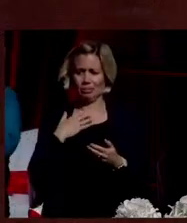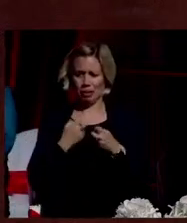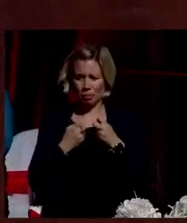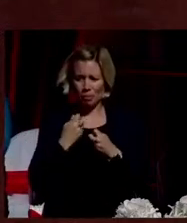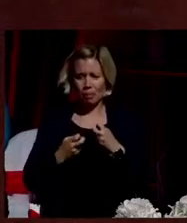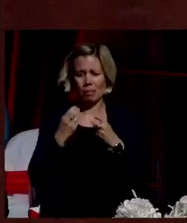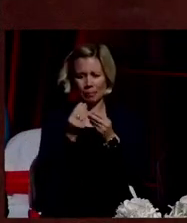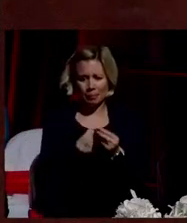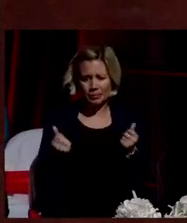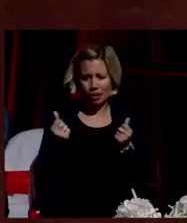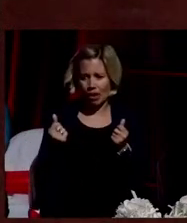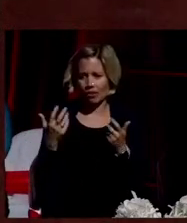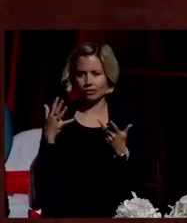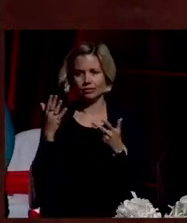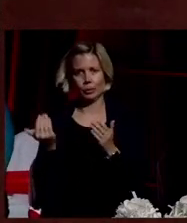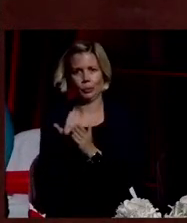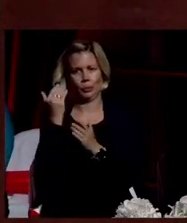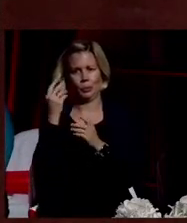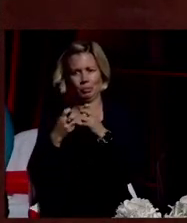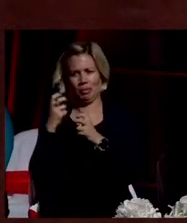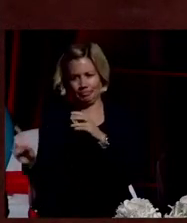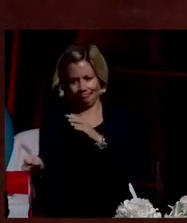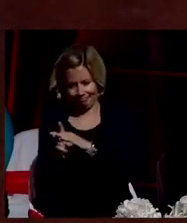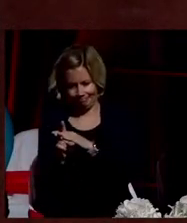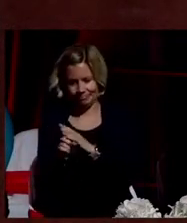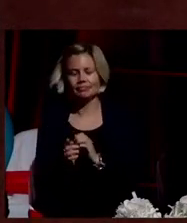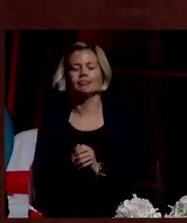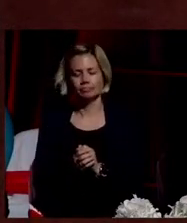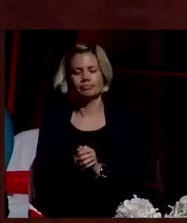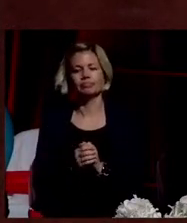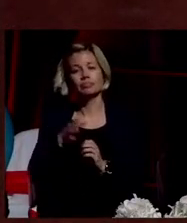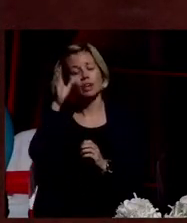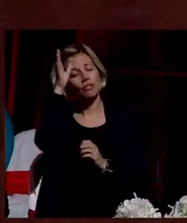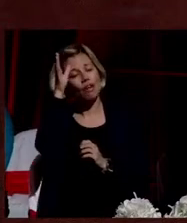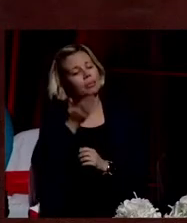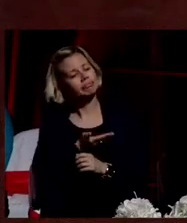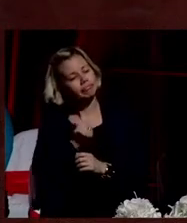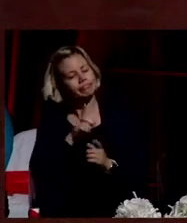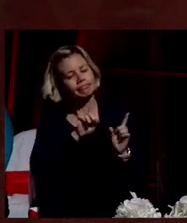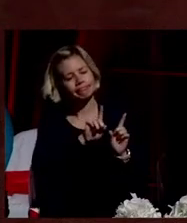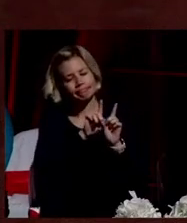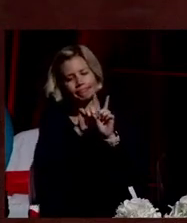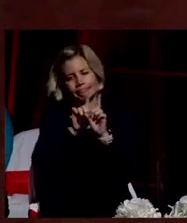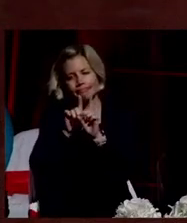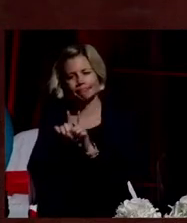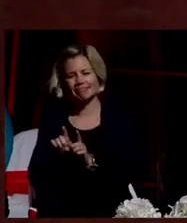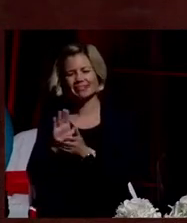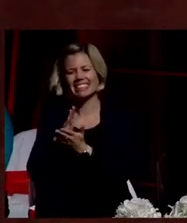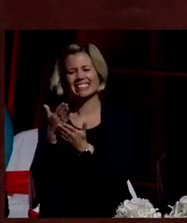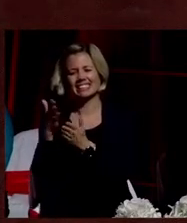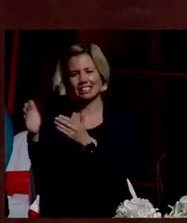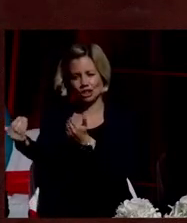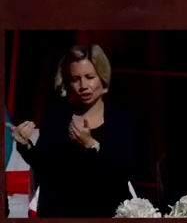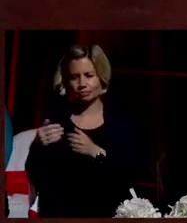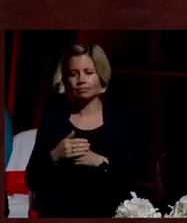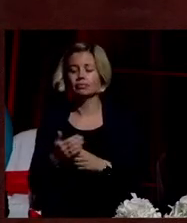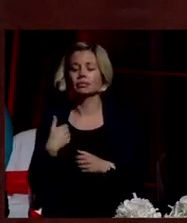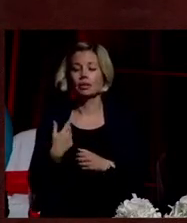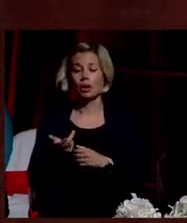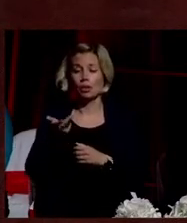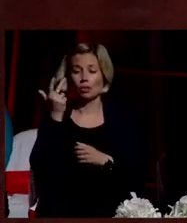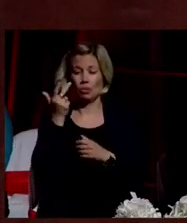followed. Her father took her to the kitchen. He filled 3 pots with water and placed each over a high